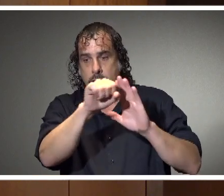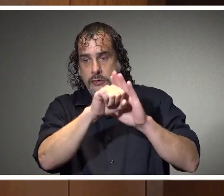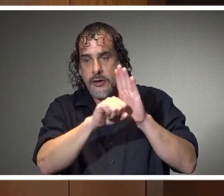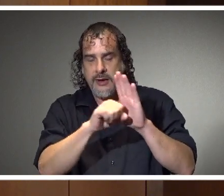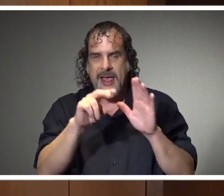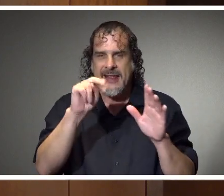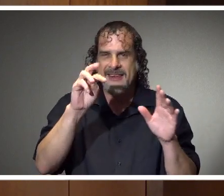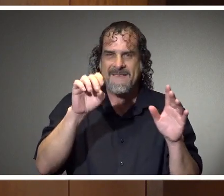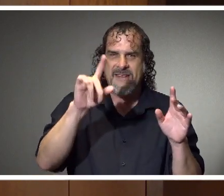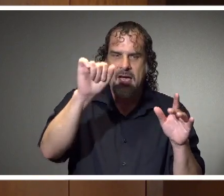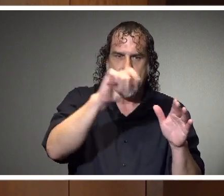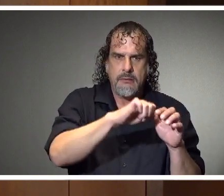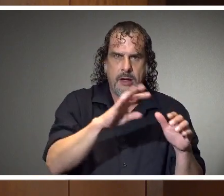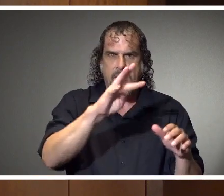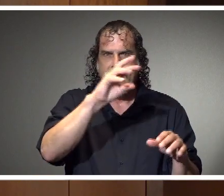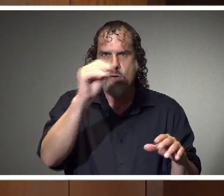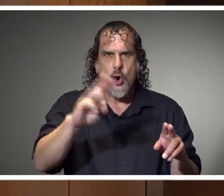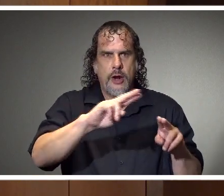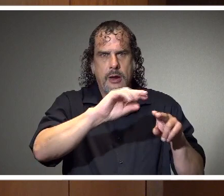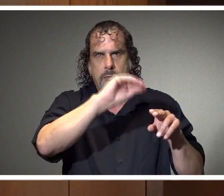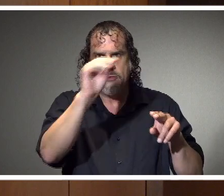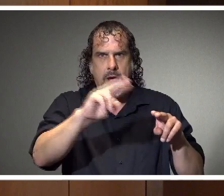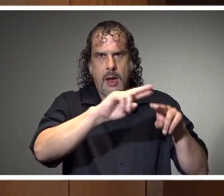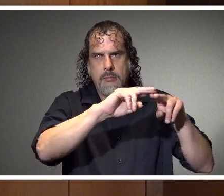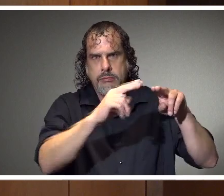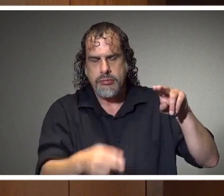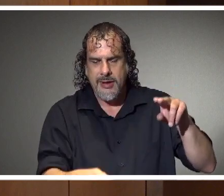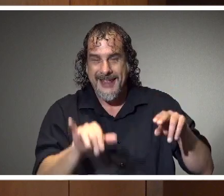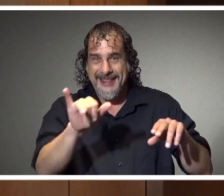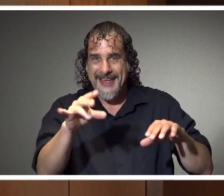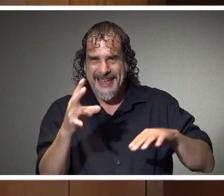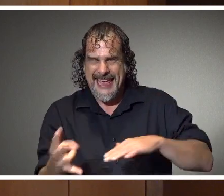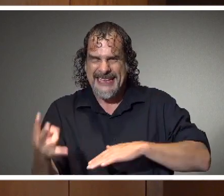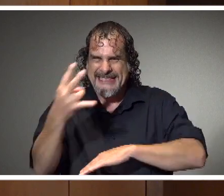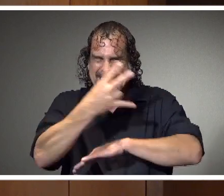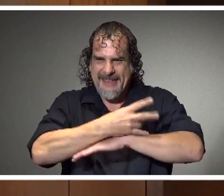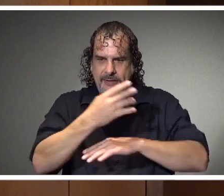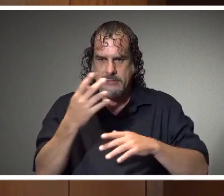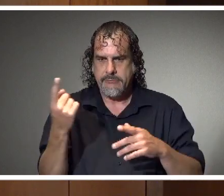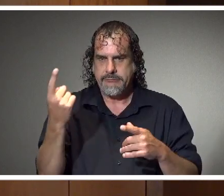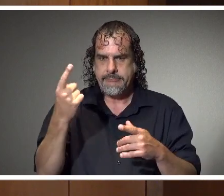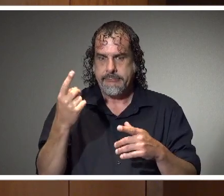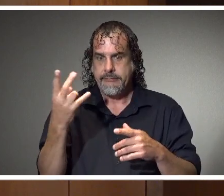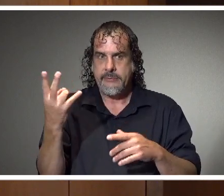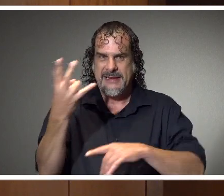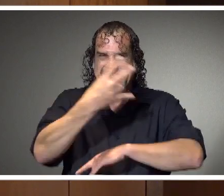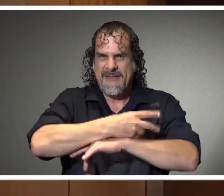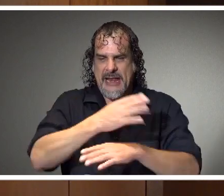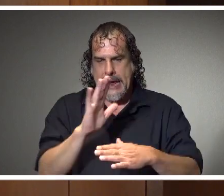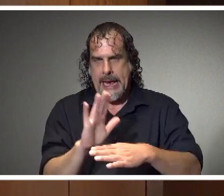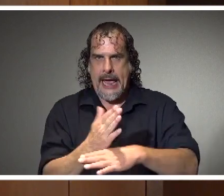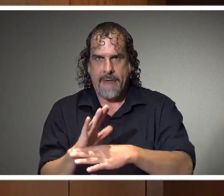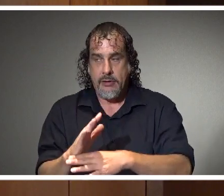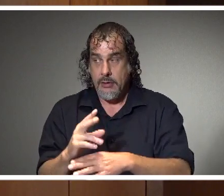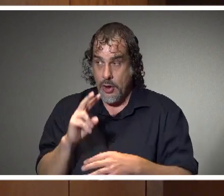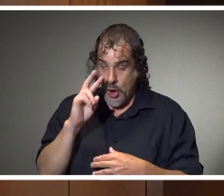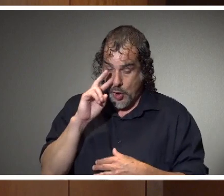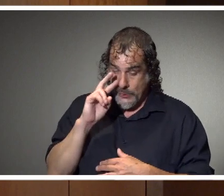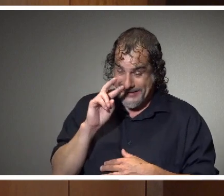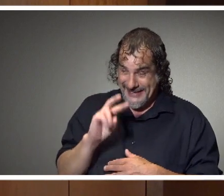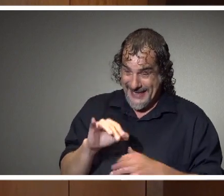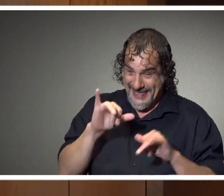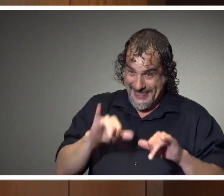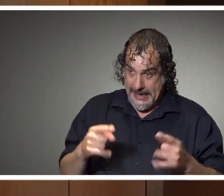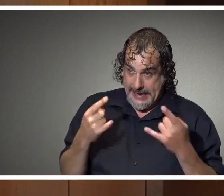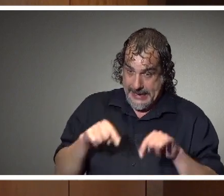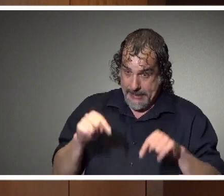has seen more than 40% decrease, and this is on a 7-day rolling average. Are we seeing anything like that here in Mississippi? If